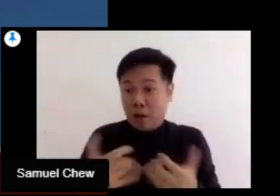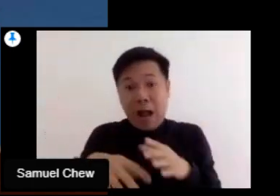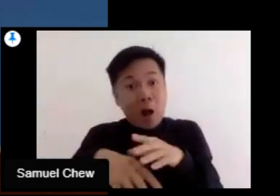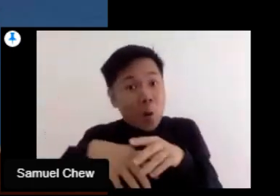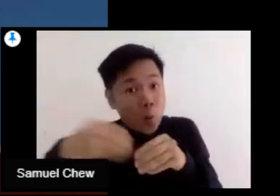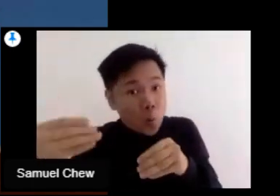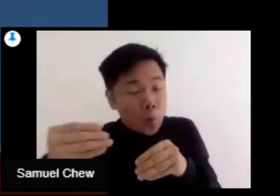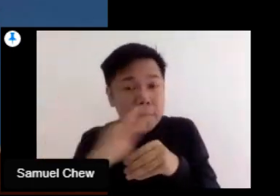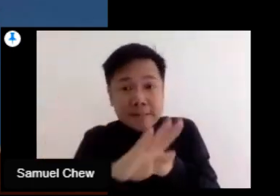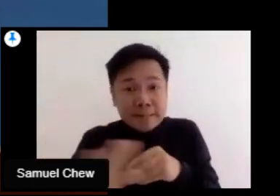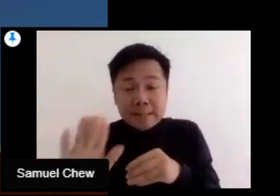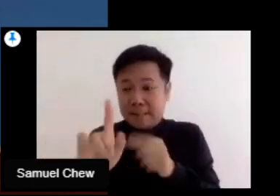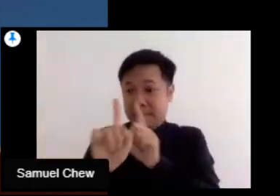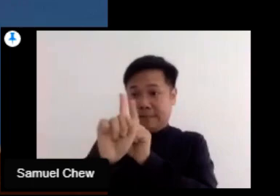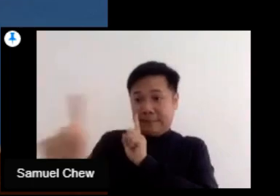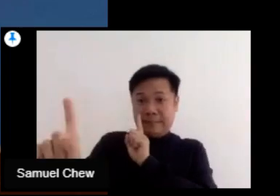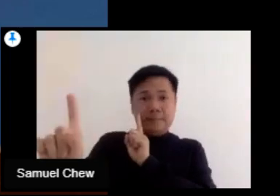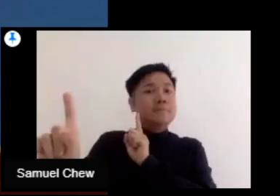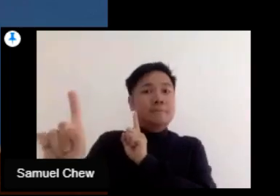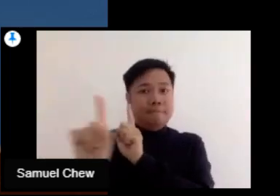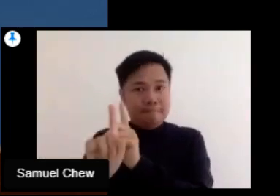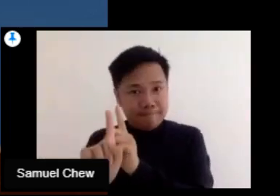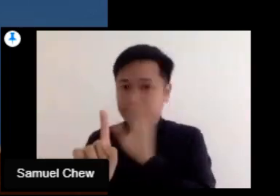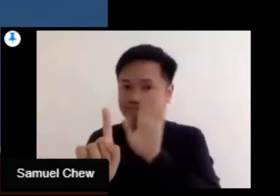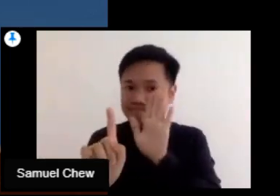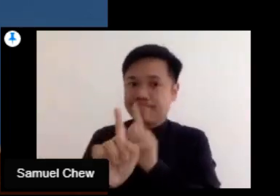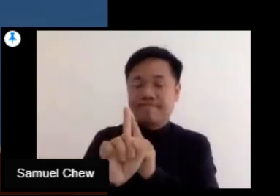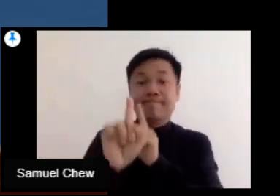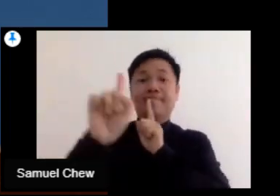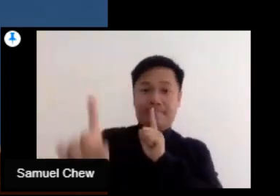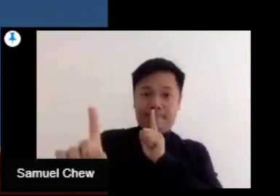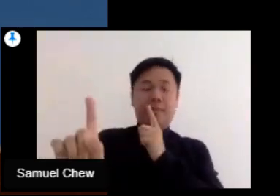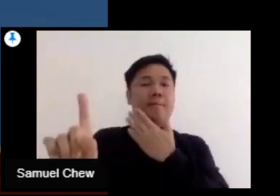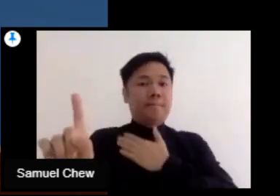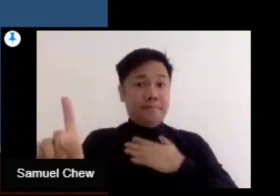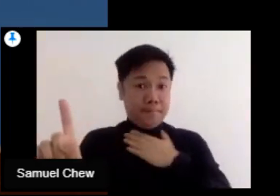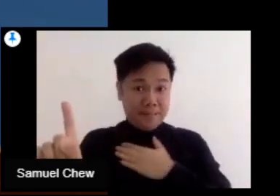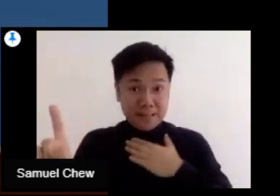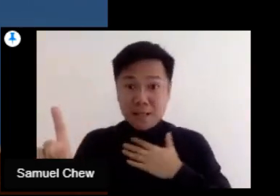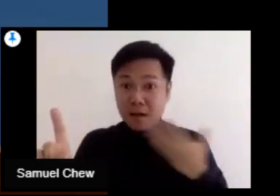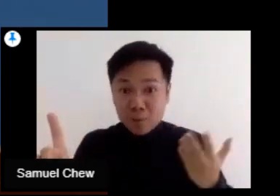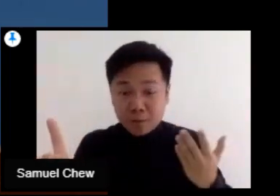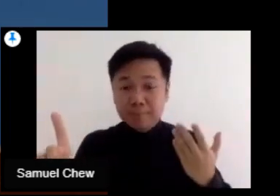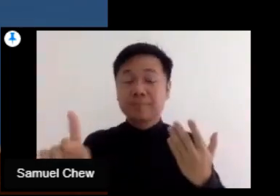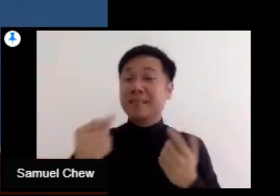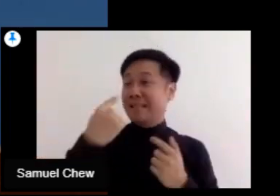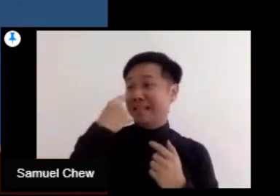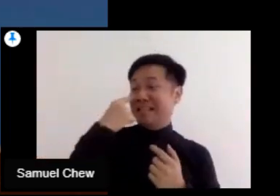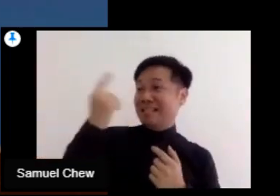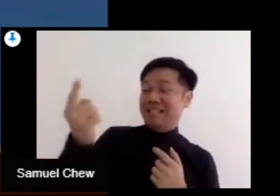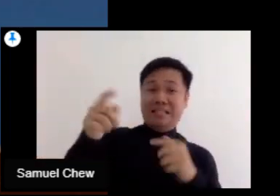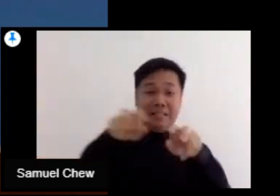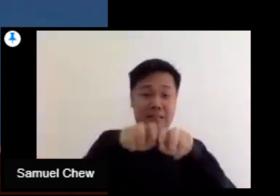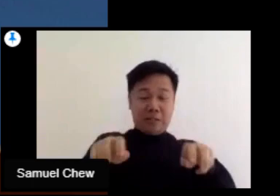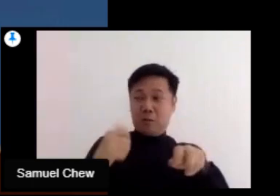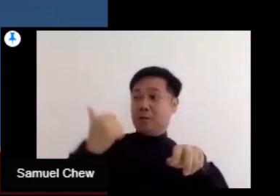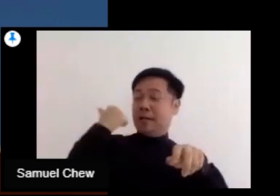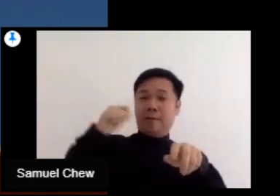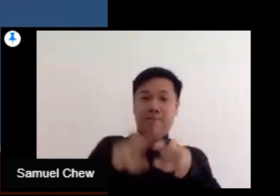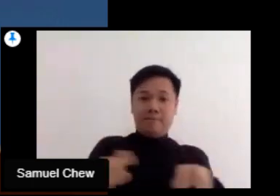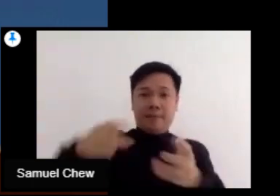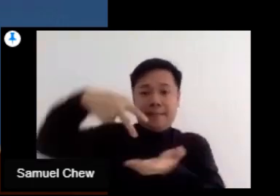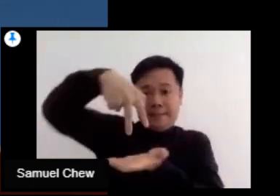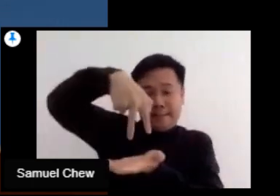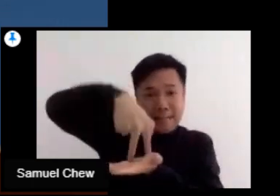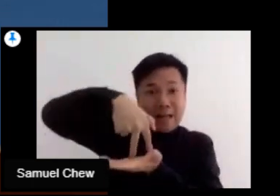proper physical distancing, I would like to request the participants who sit at the last row to stand up and